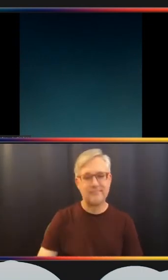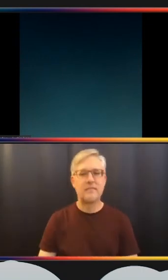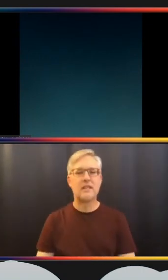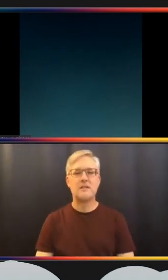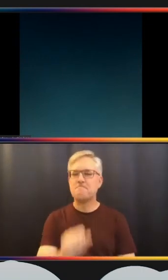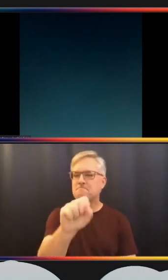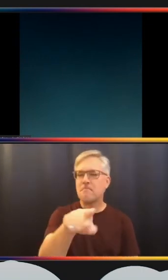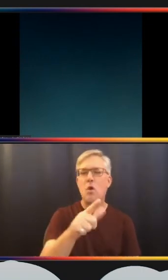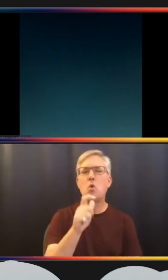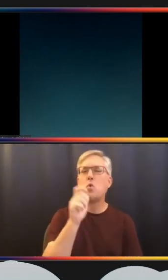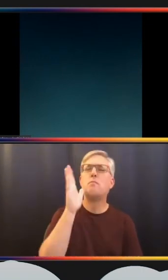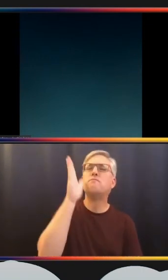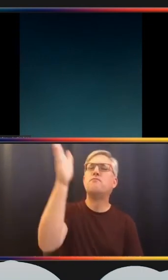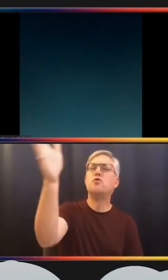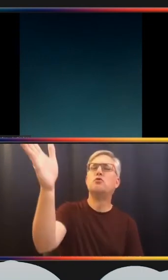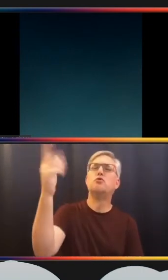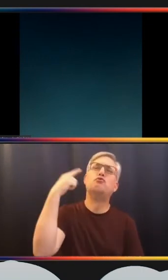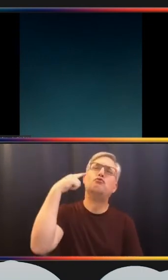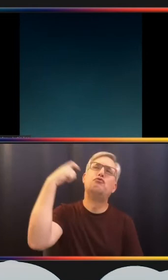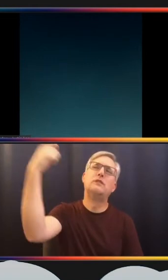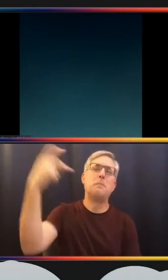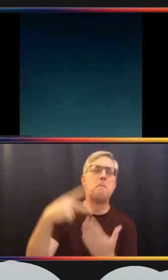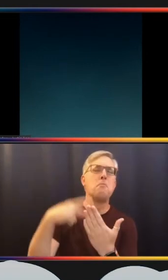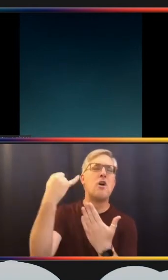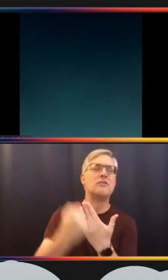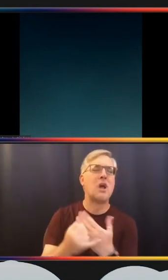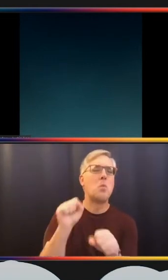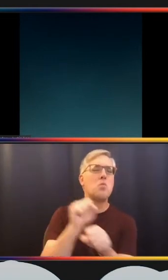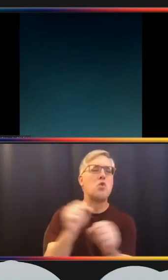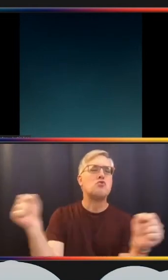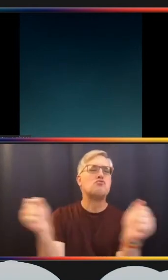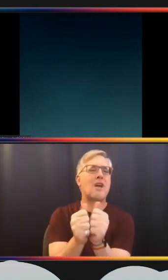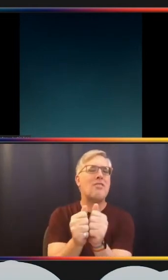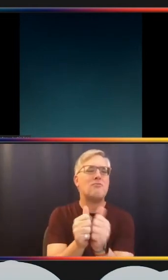future? I'm talking like dream project here.